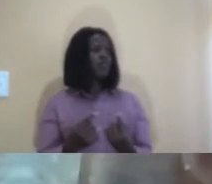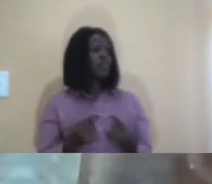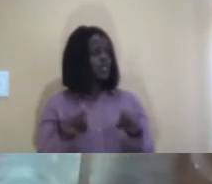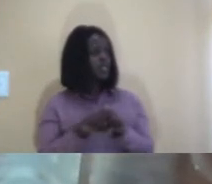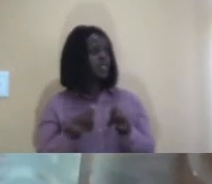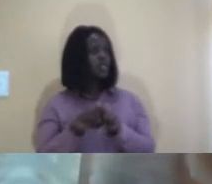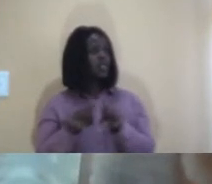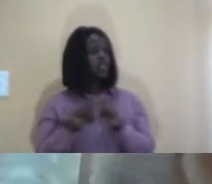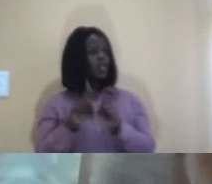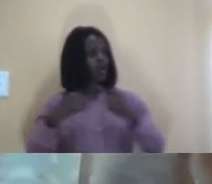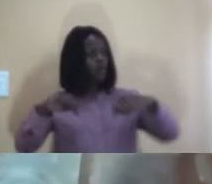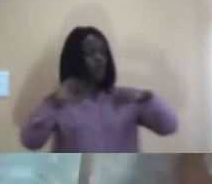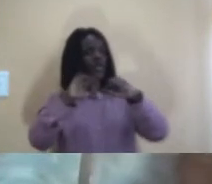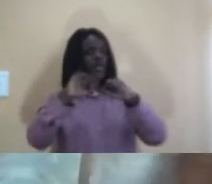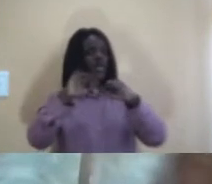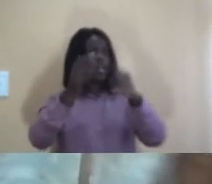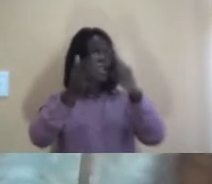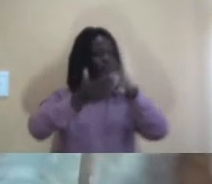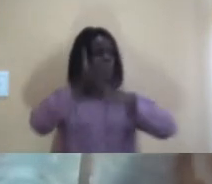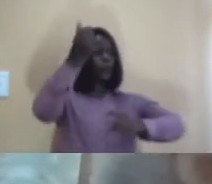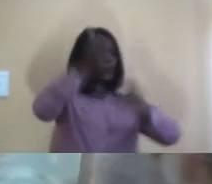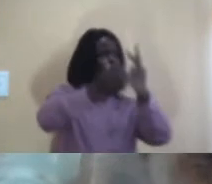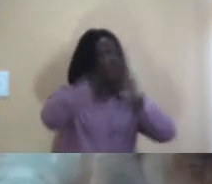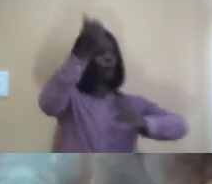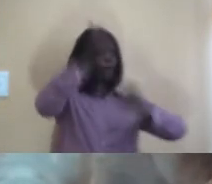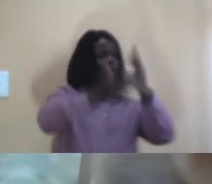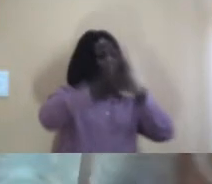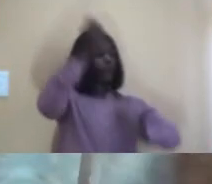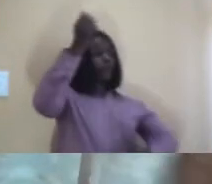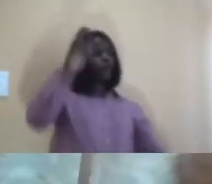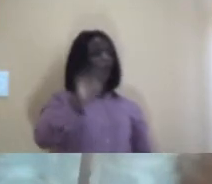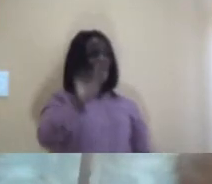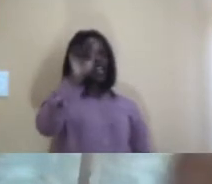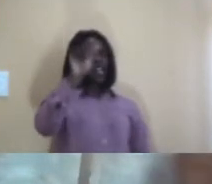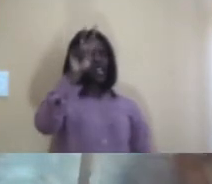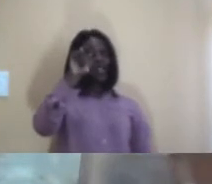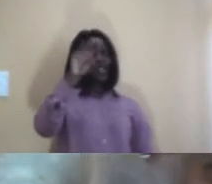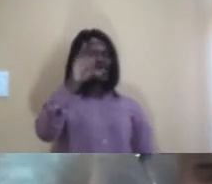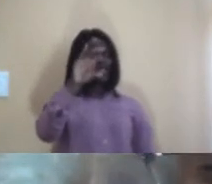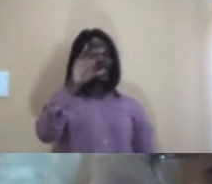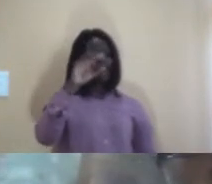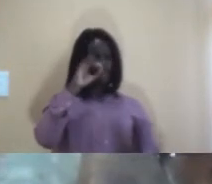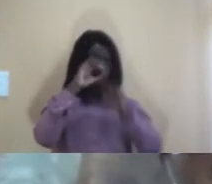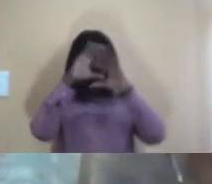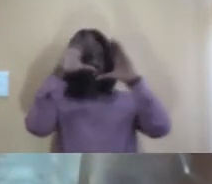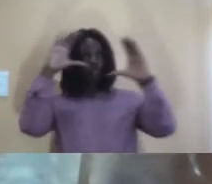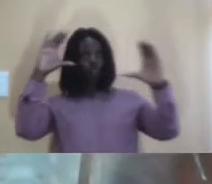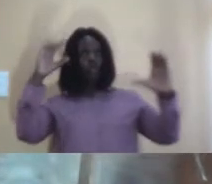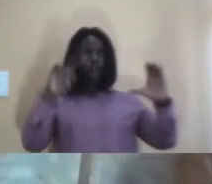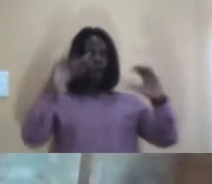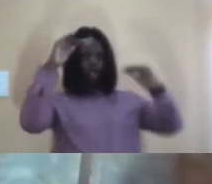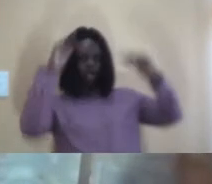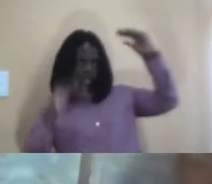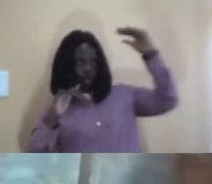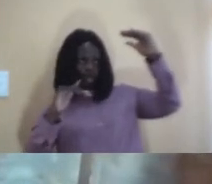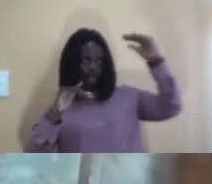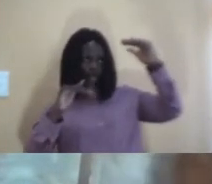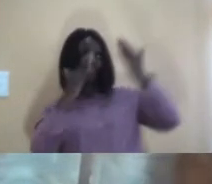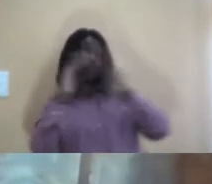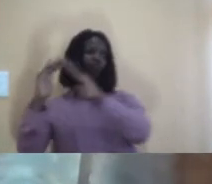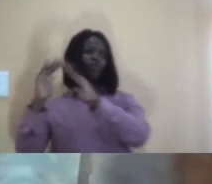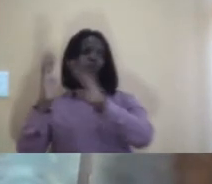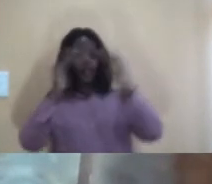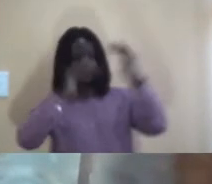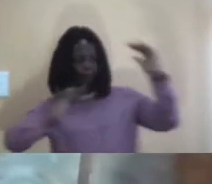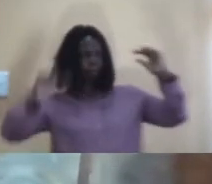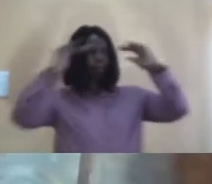we achieve the ANC's vision of the classless society."